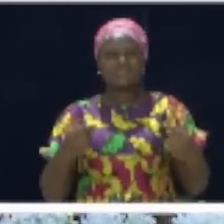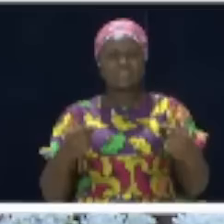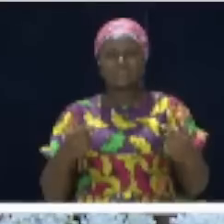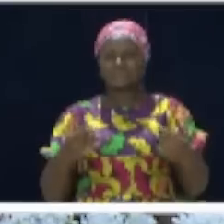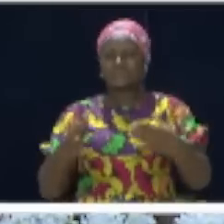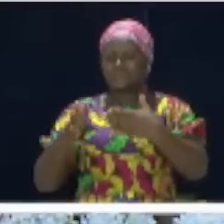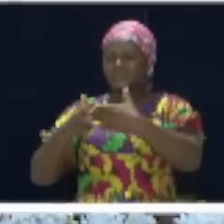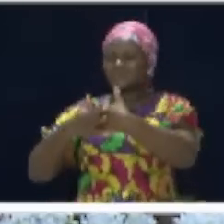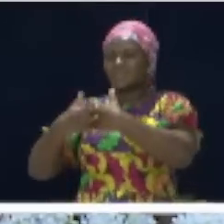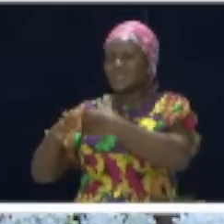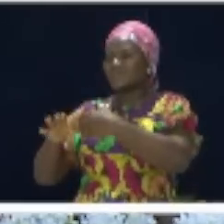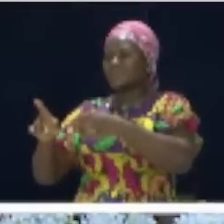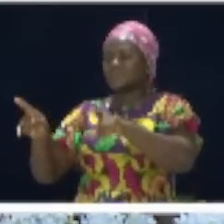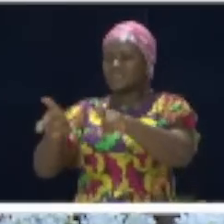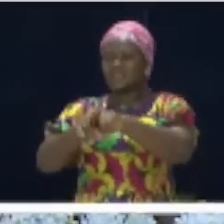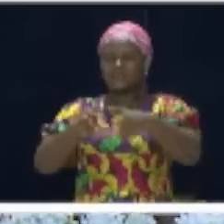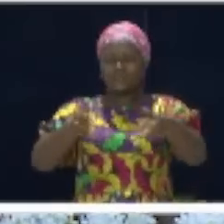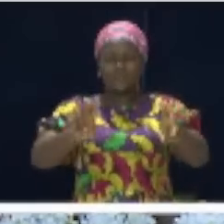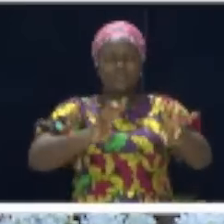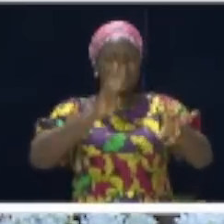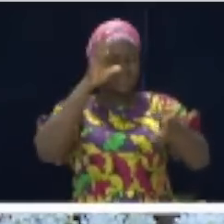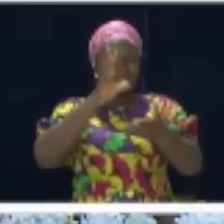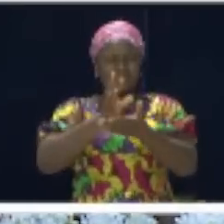After the same manner also, he took the cup